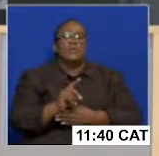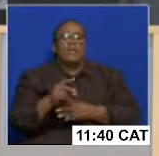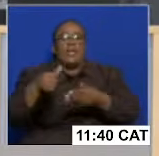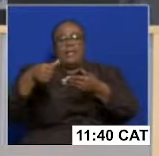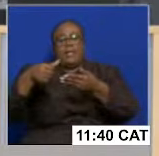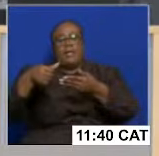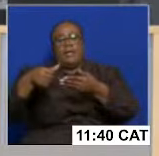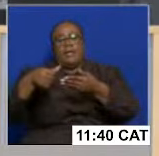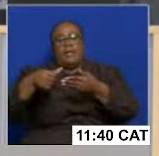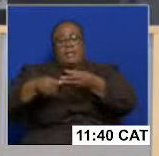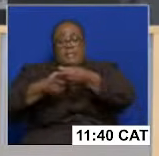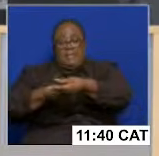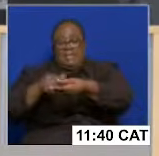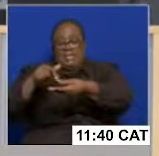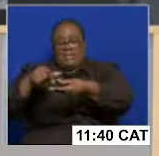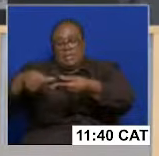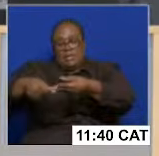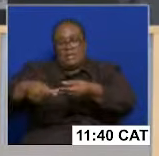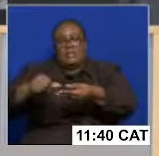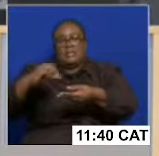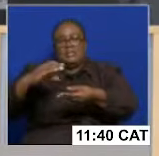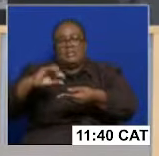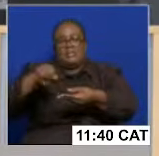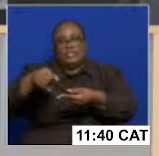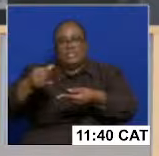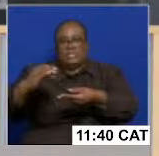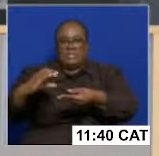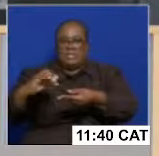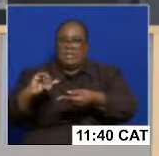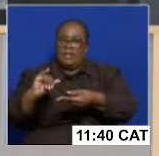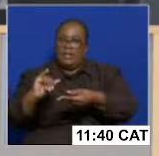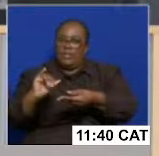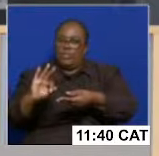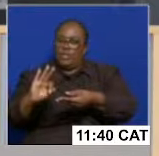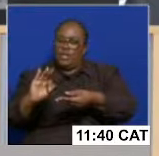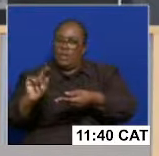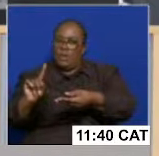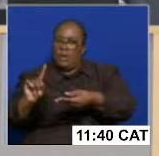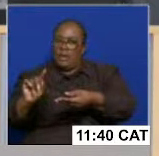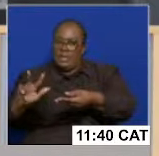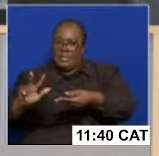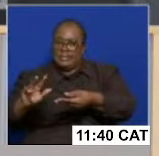CJC 318, to join the exhibit bundle? Okay.